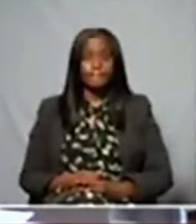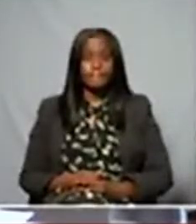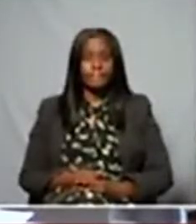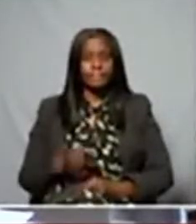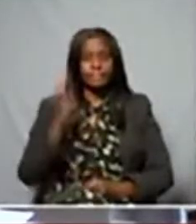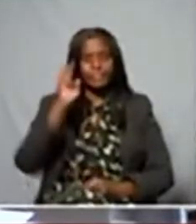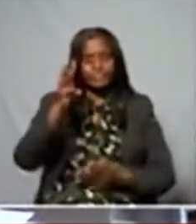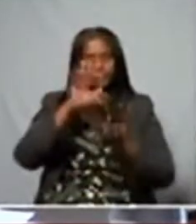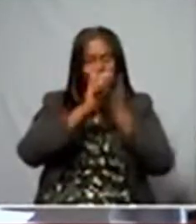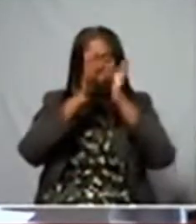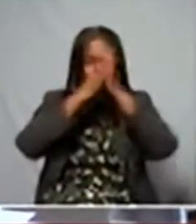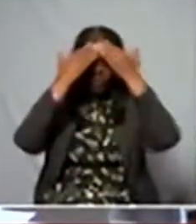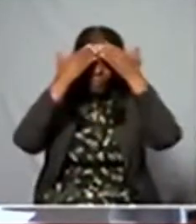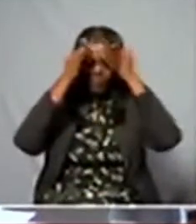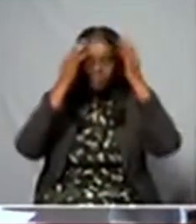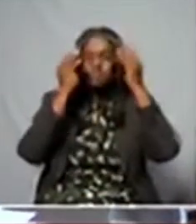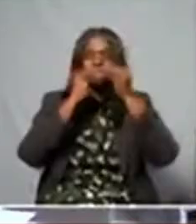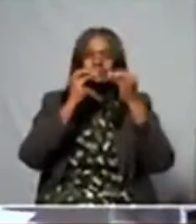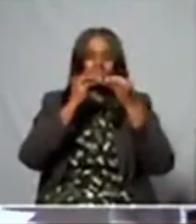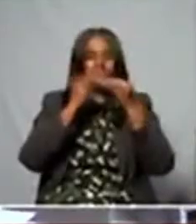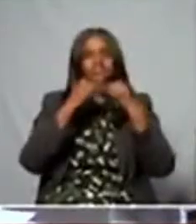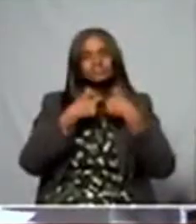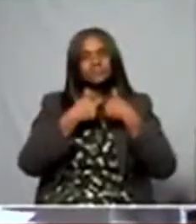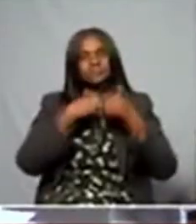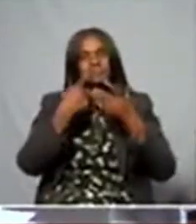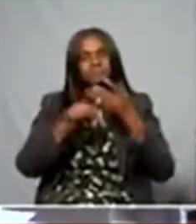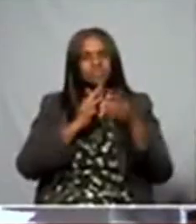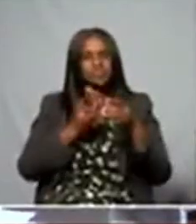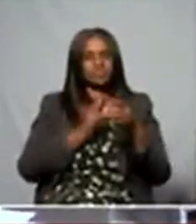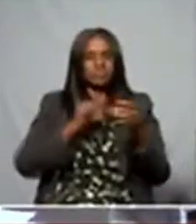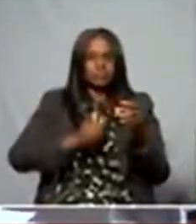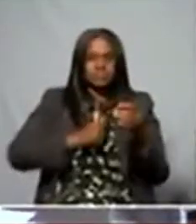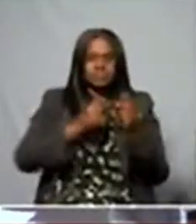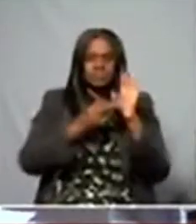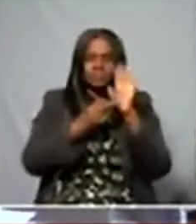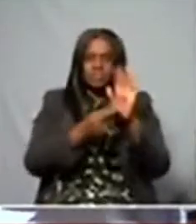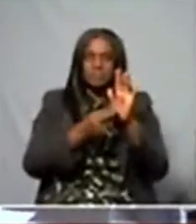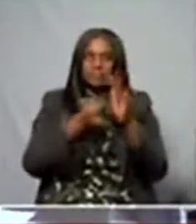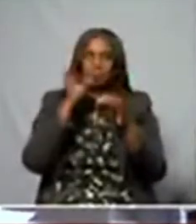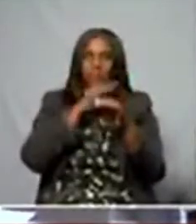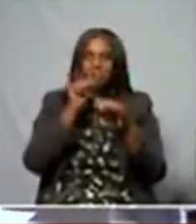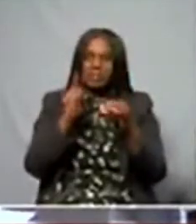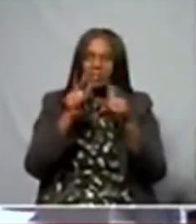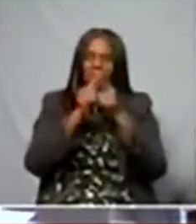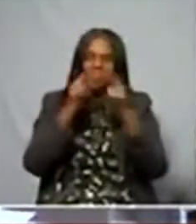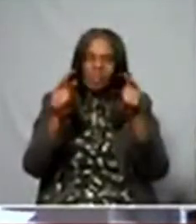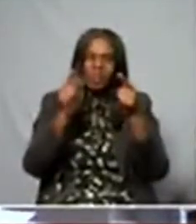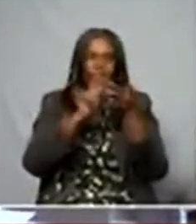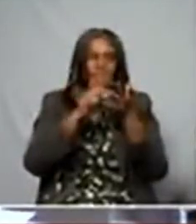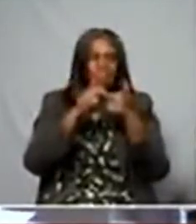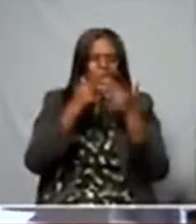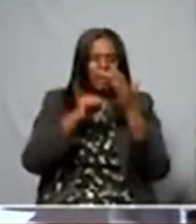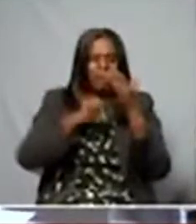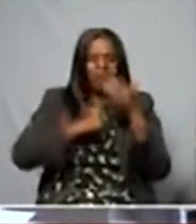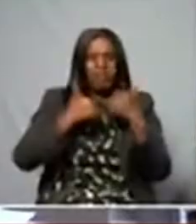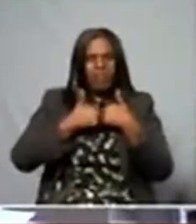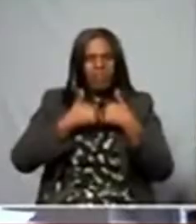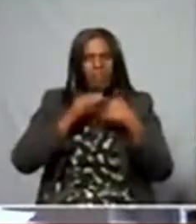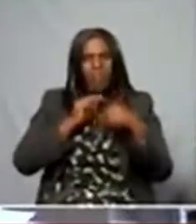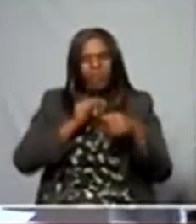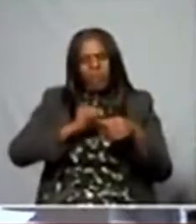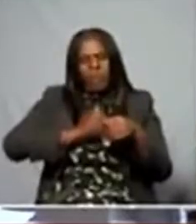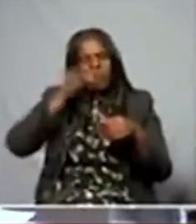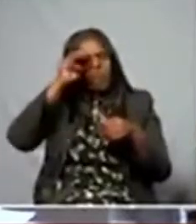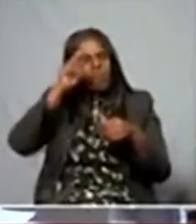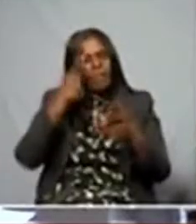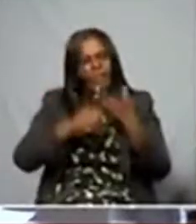you realize, Chair, that what we indicated were the major programs that we have as a ministry.